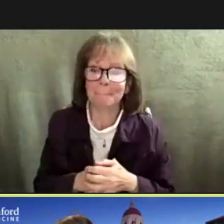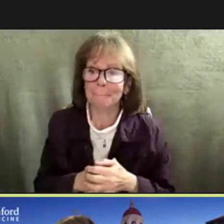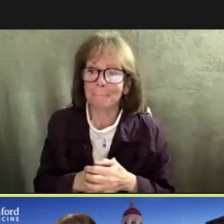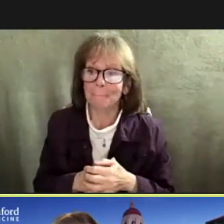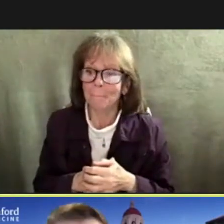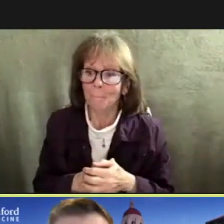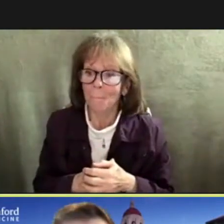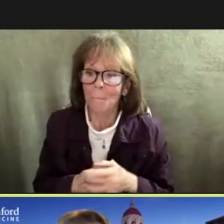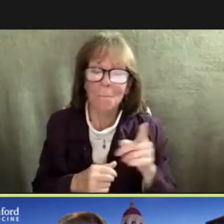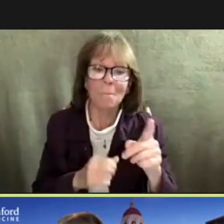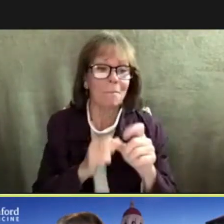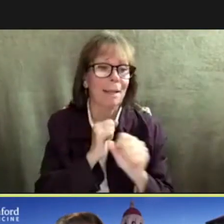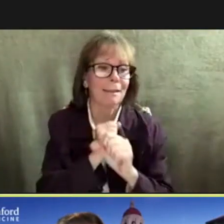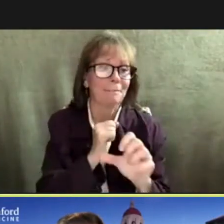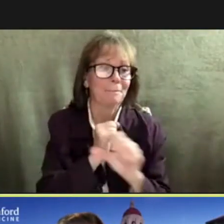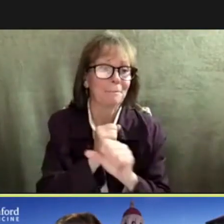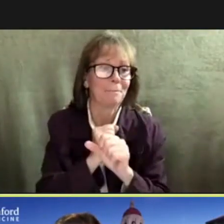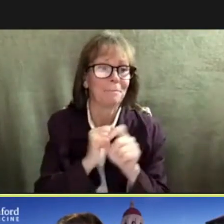A plug